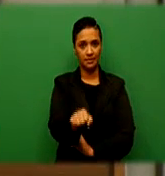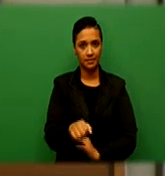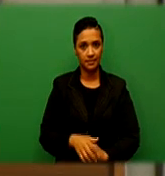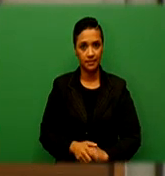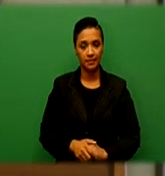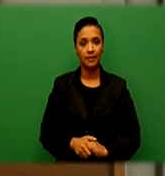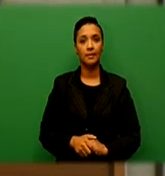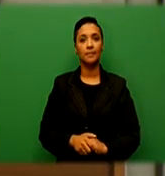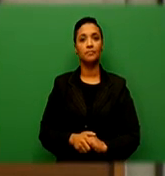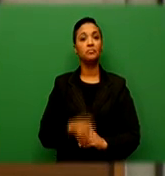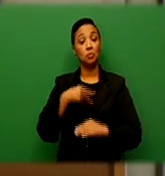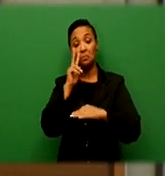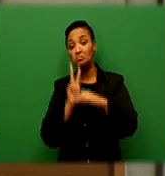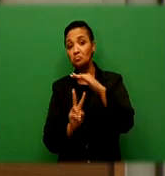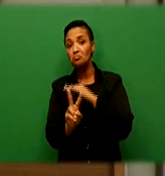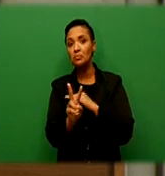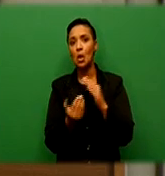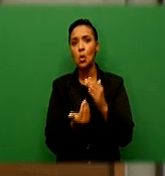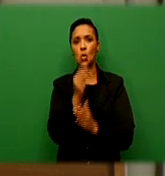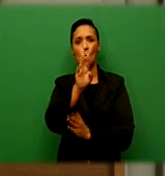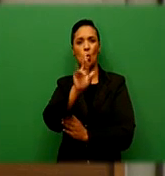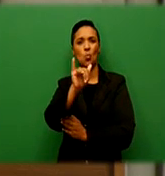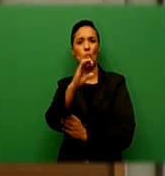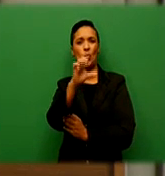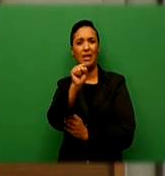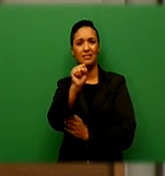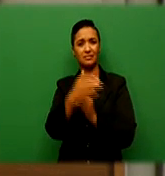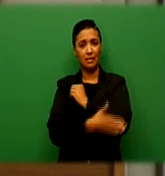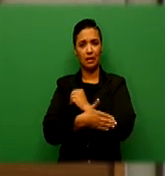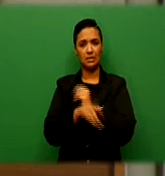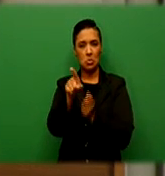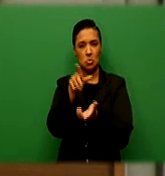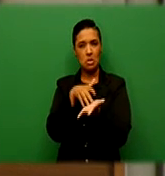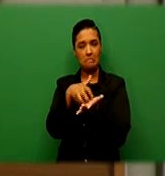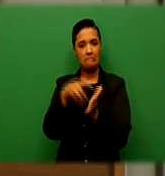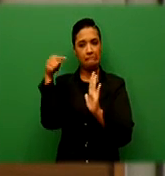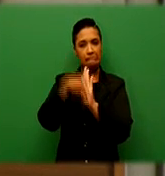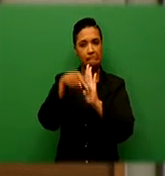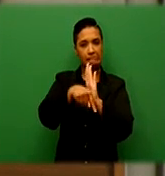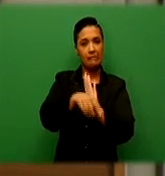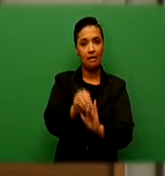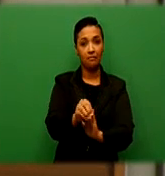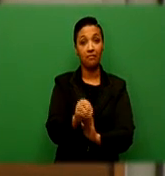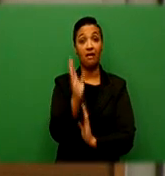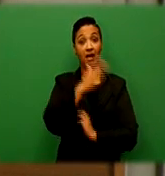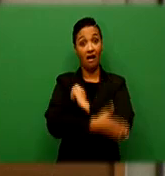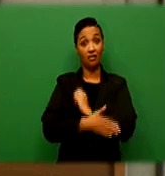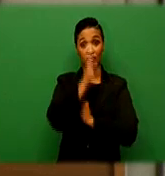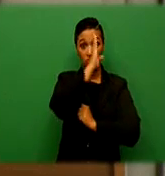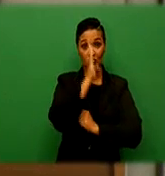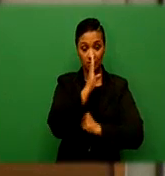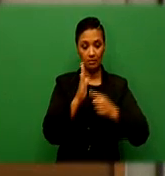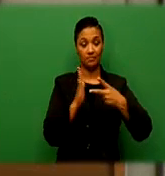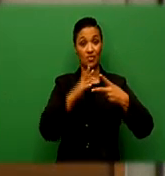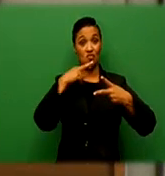The outlook for many emerging market economies remains weak, with continuing recessions in Brazil and